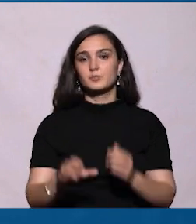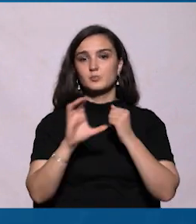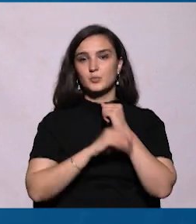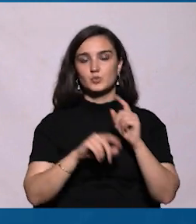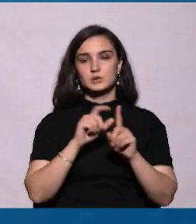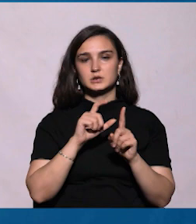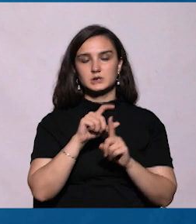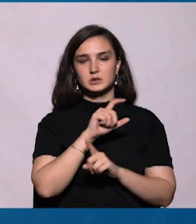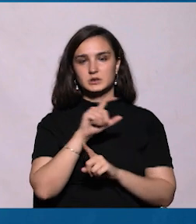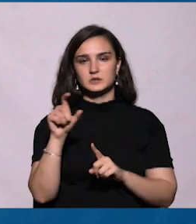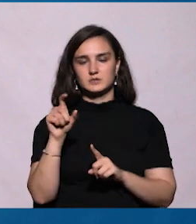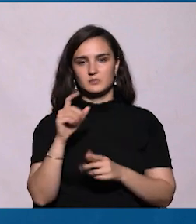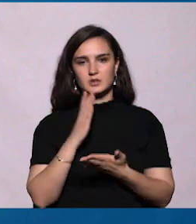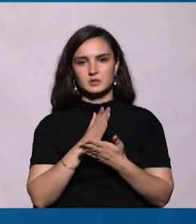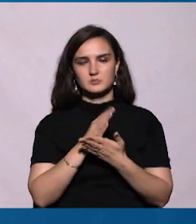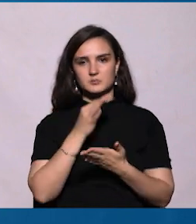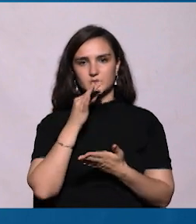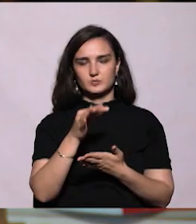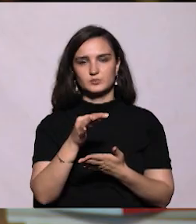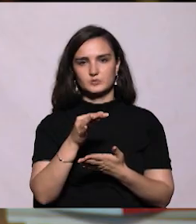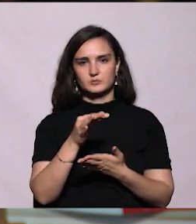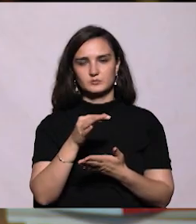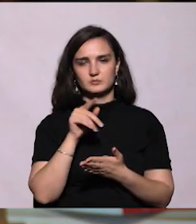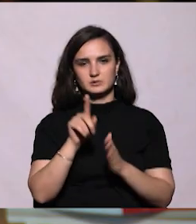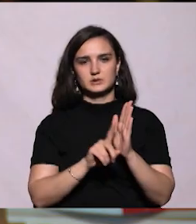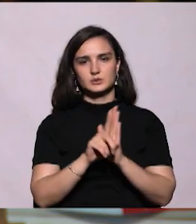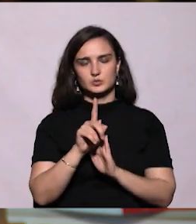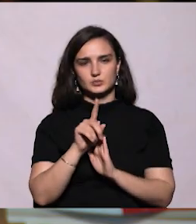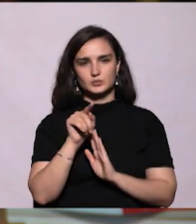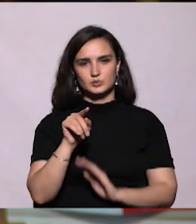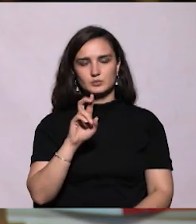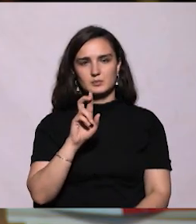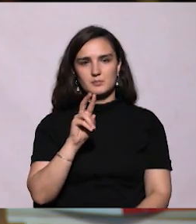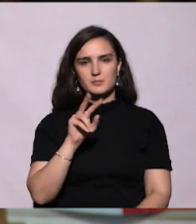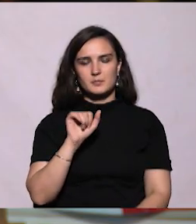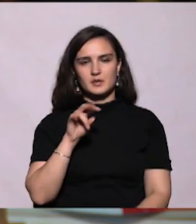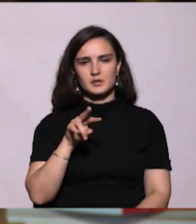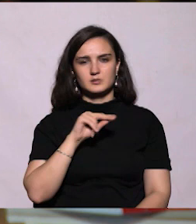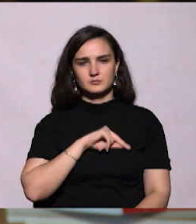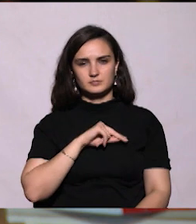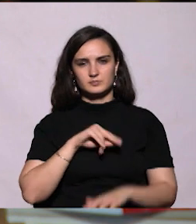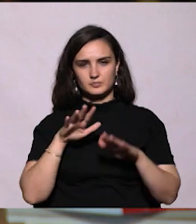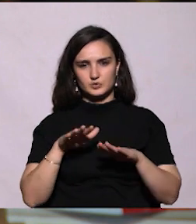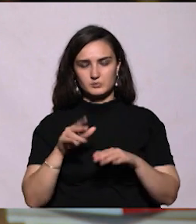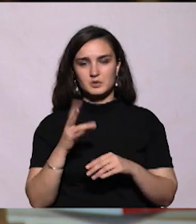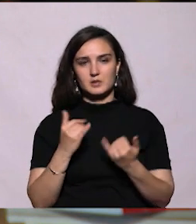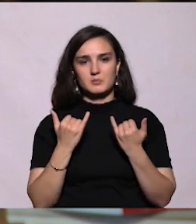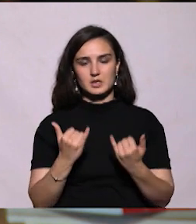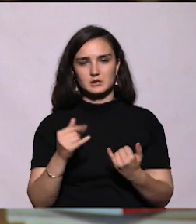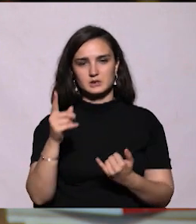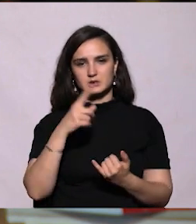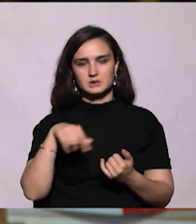and the quite obvious answer is He started at blank position in the company, but now